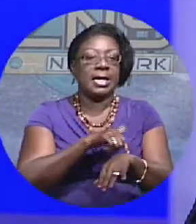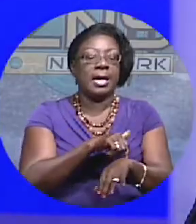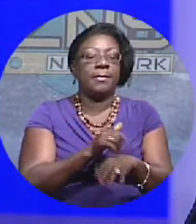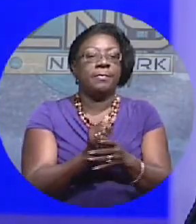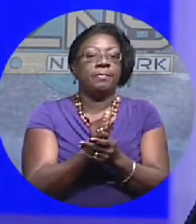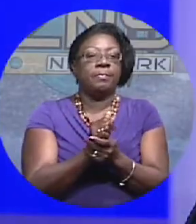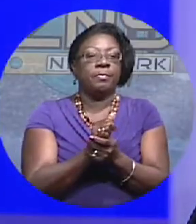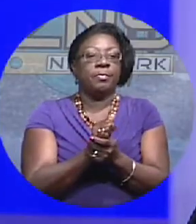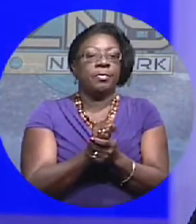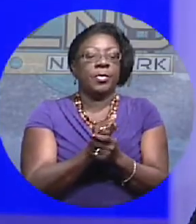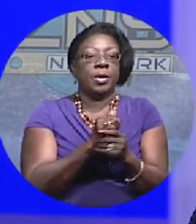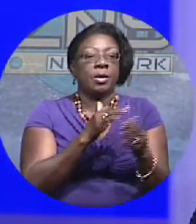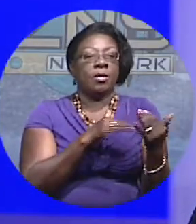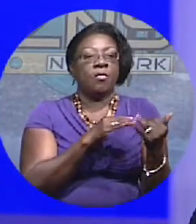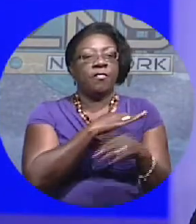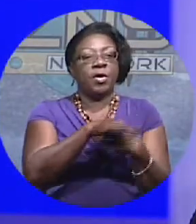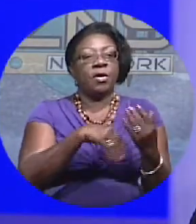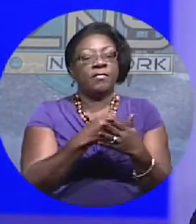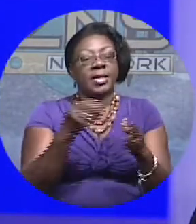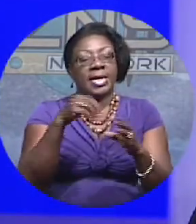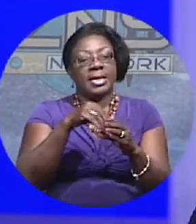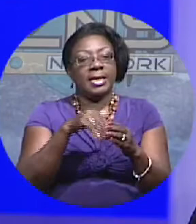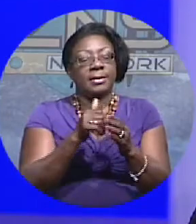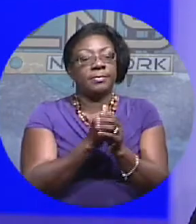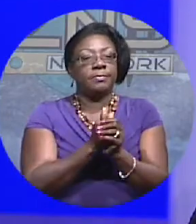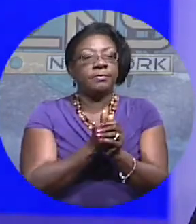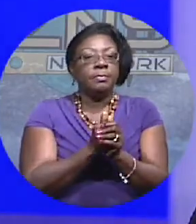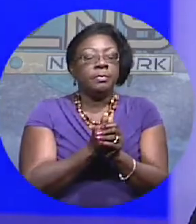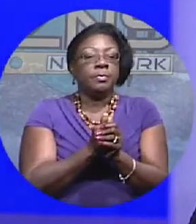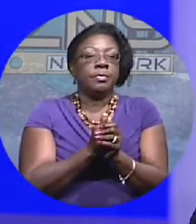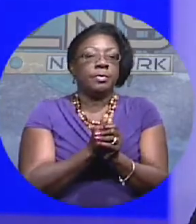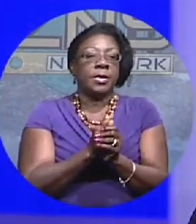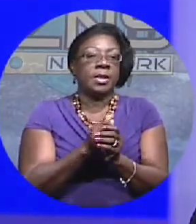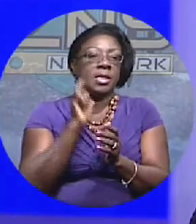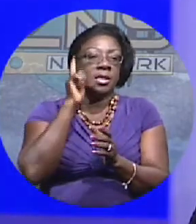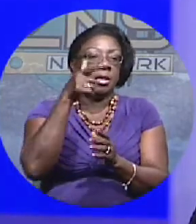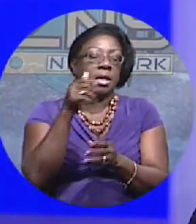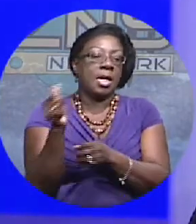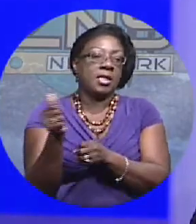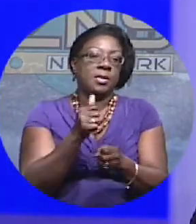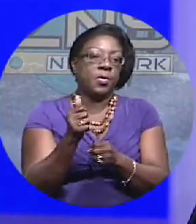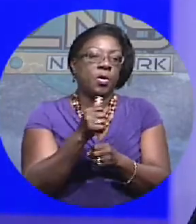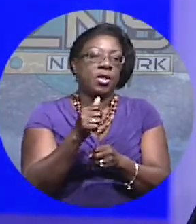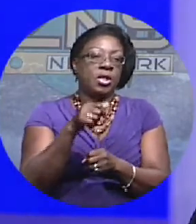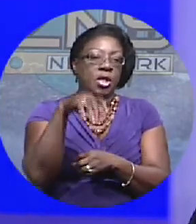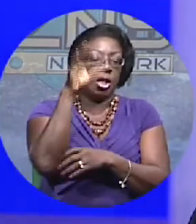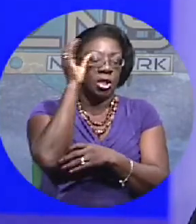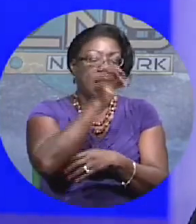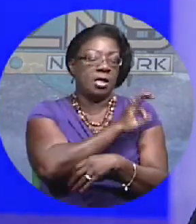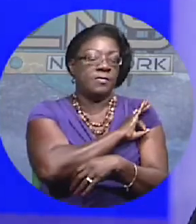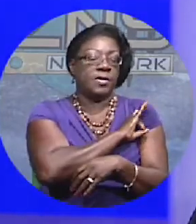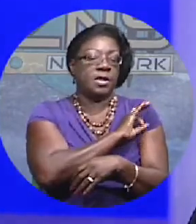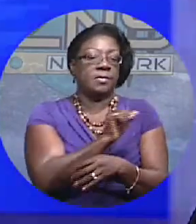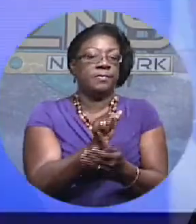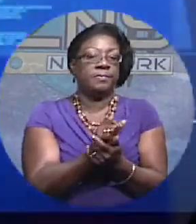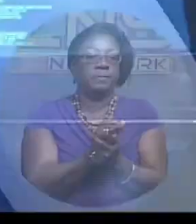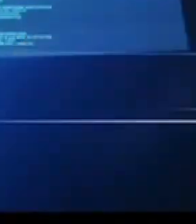Hopefully all those persons get into the ISF Hall of Fame. And that's going to do it for your sports look tonight. I'm Charles Fisher. Enjoy your evening.